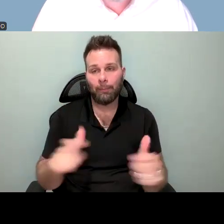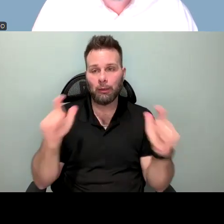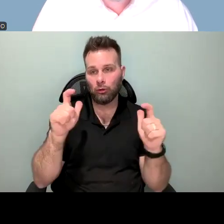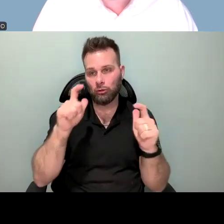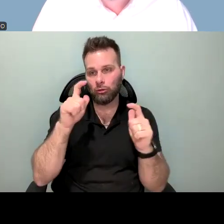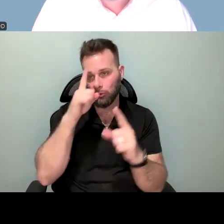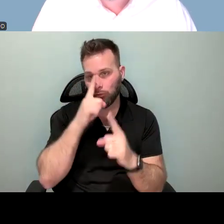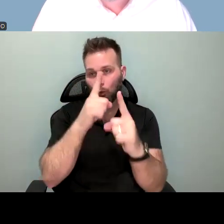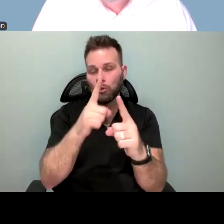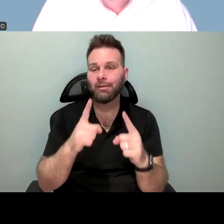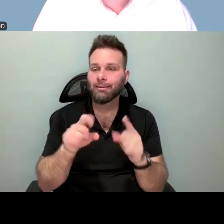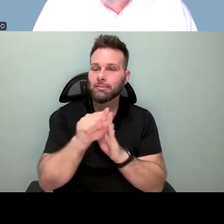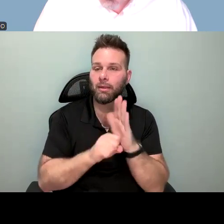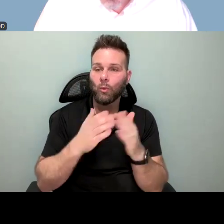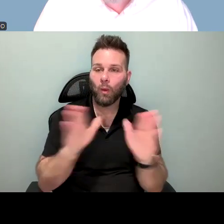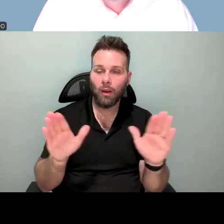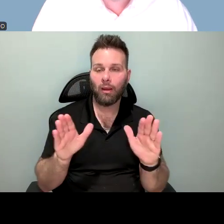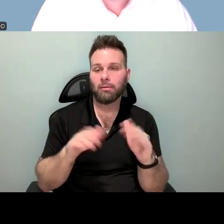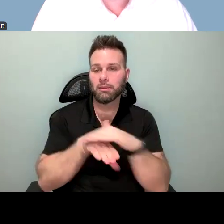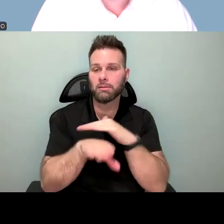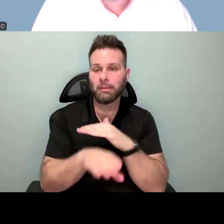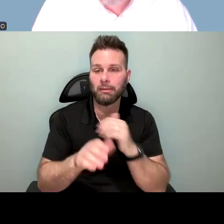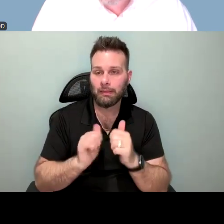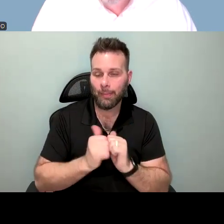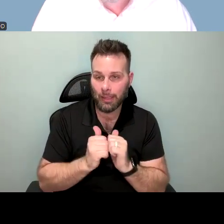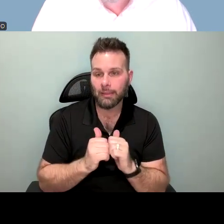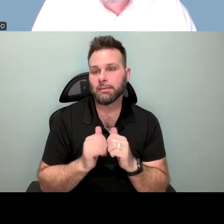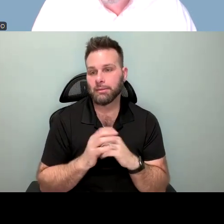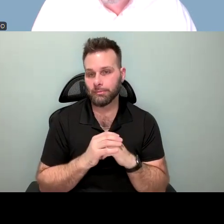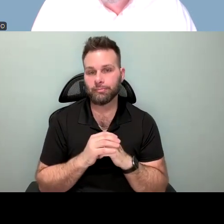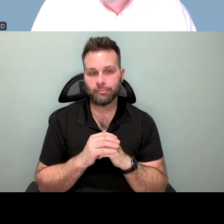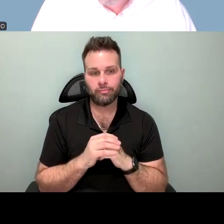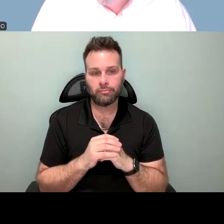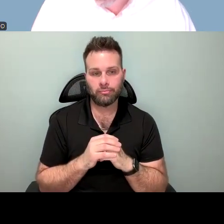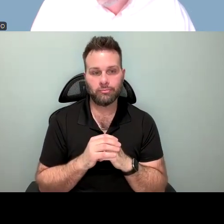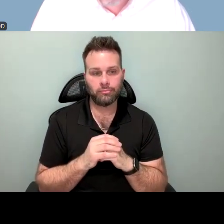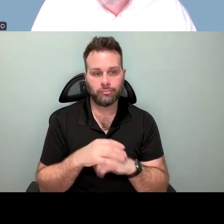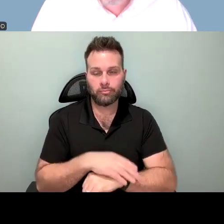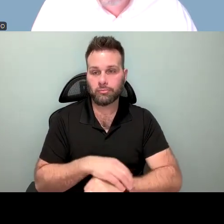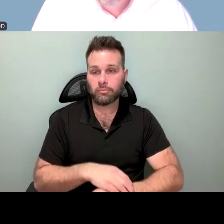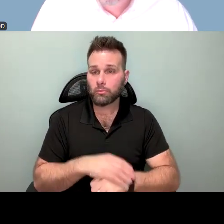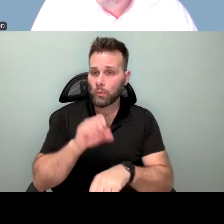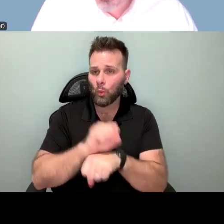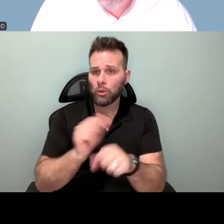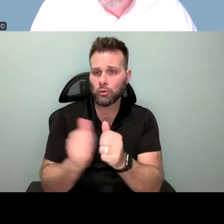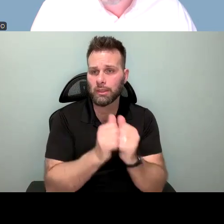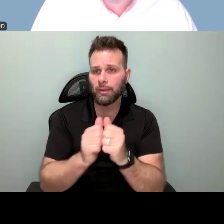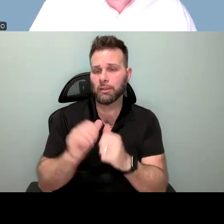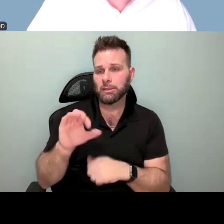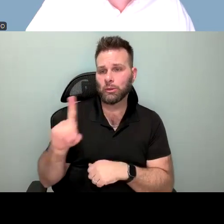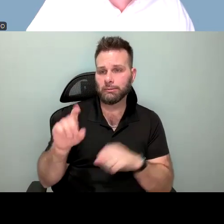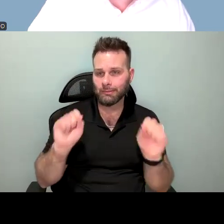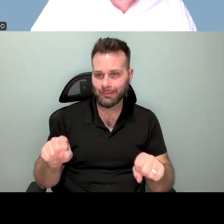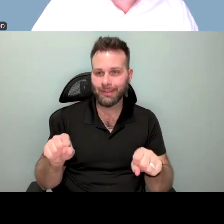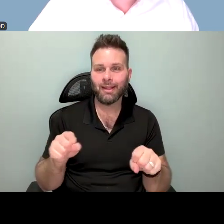statewide accessibility campaigns or collective advocacy for legislative changes. By working together, CODs can amplify their impact and drive